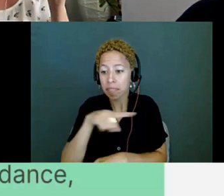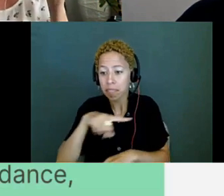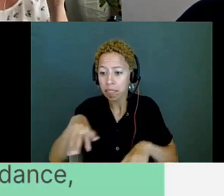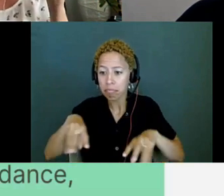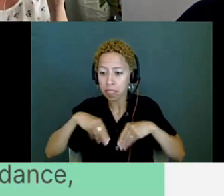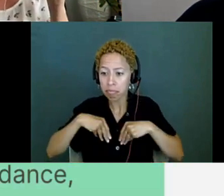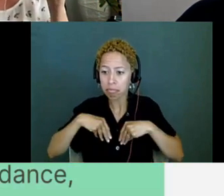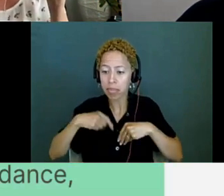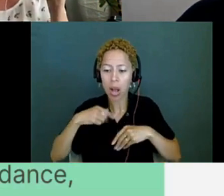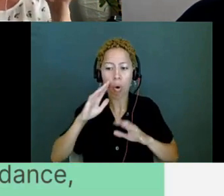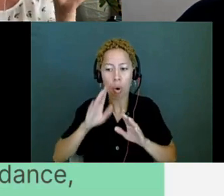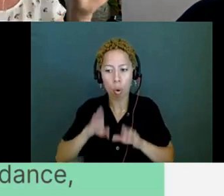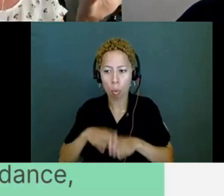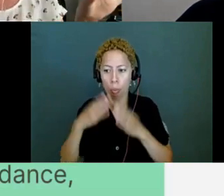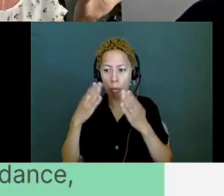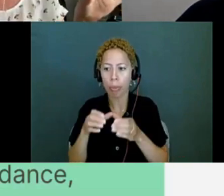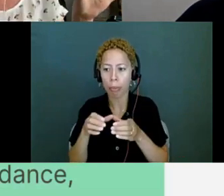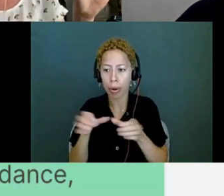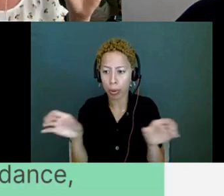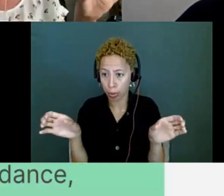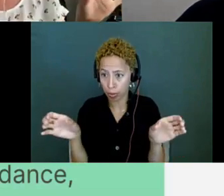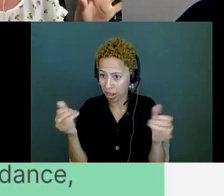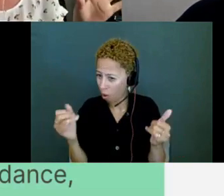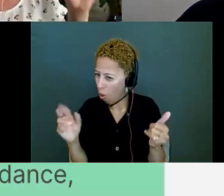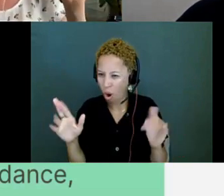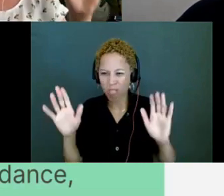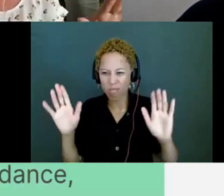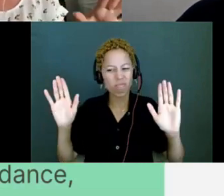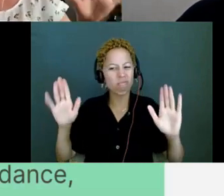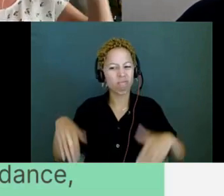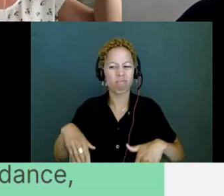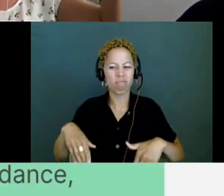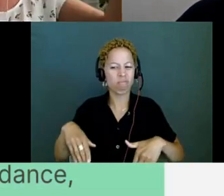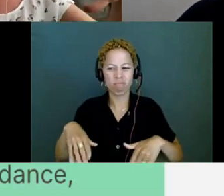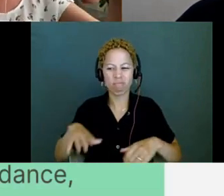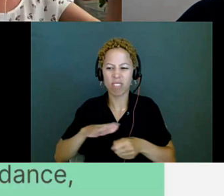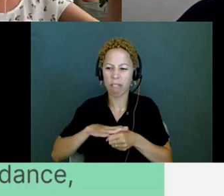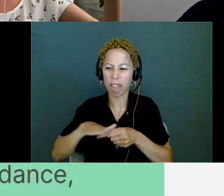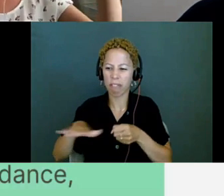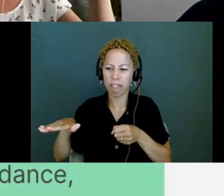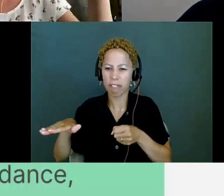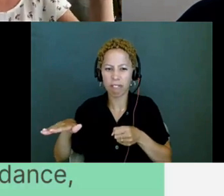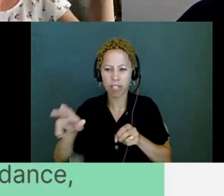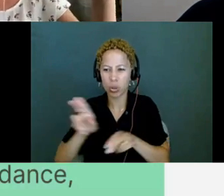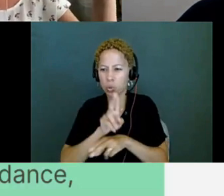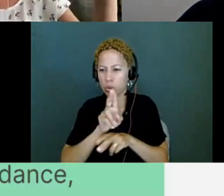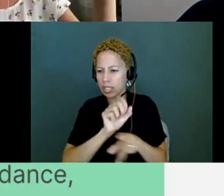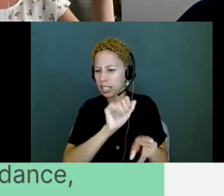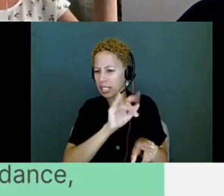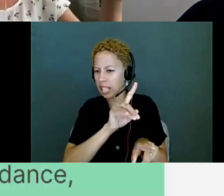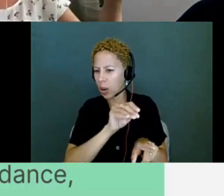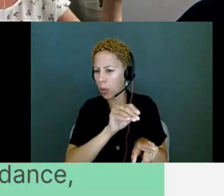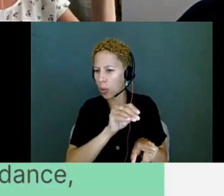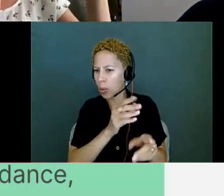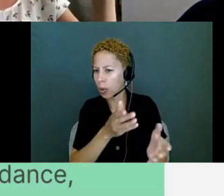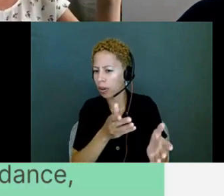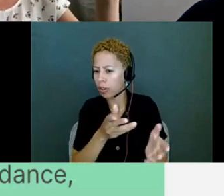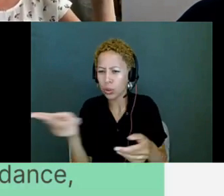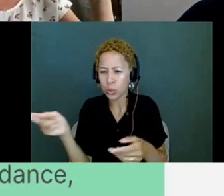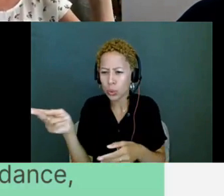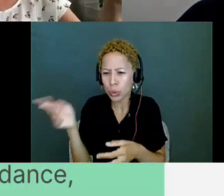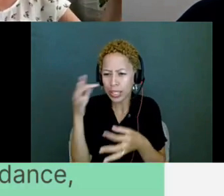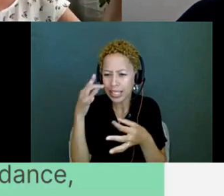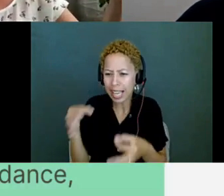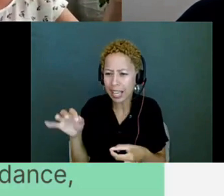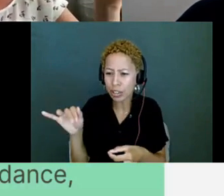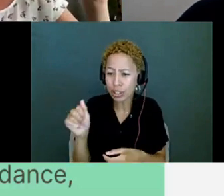going to open the breakout rooms, or do we feel like it's too much and we'll just use this Slido here? Sarah and Janet, you decide. What do you think?